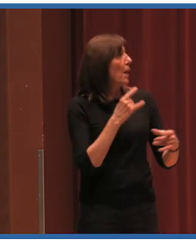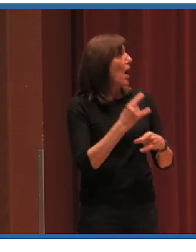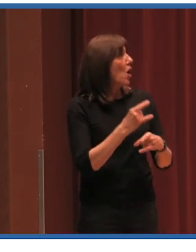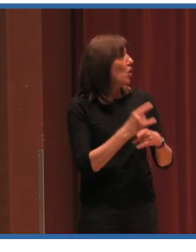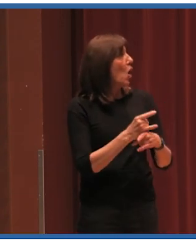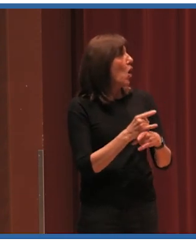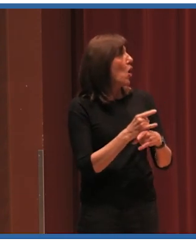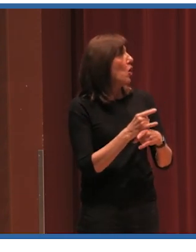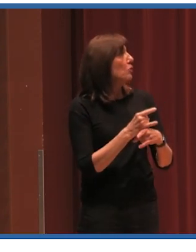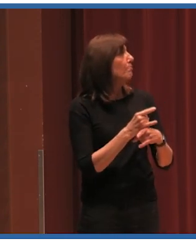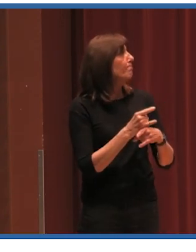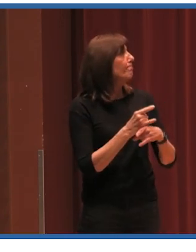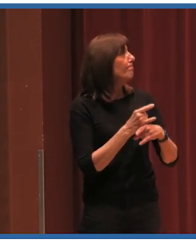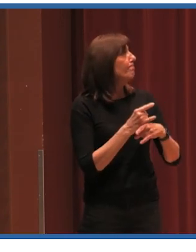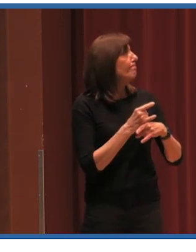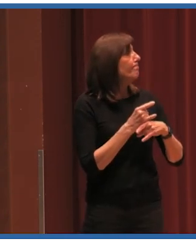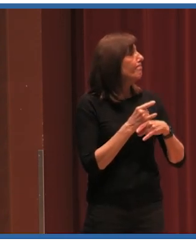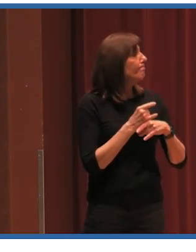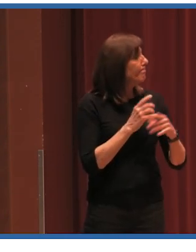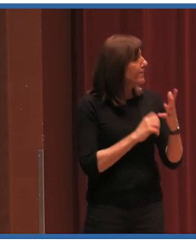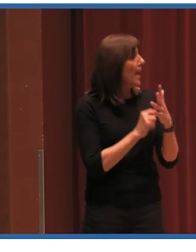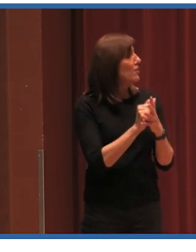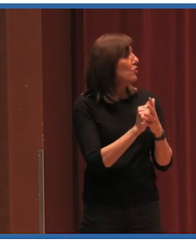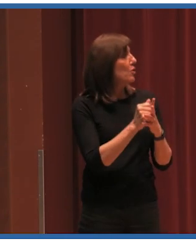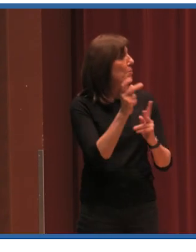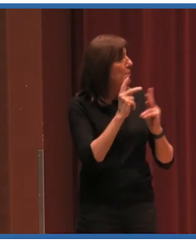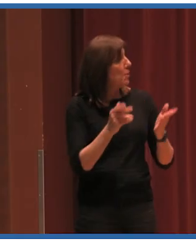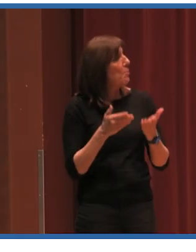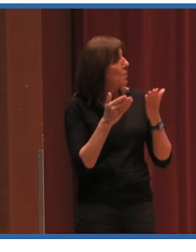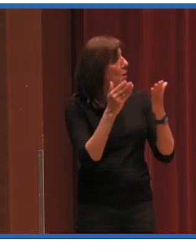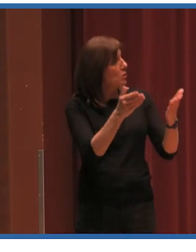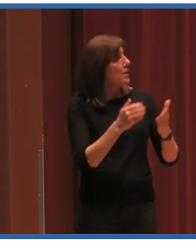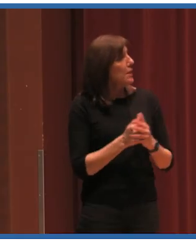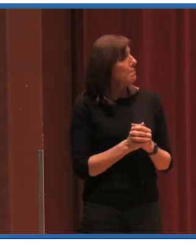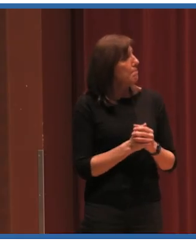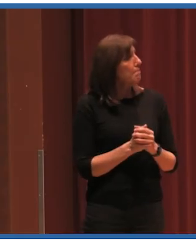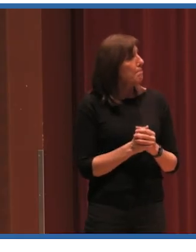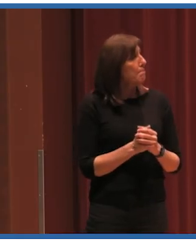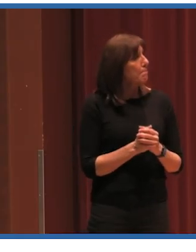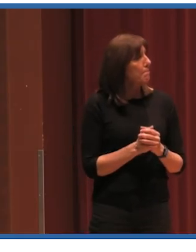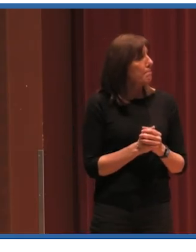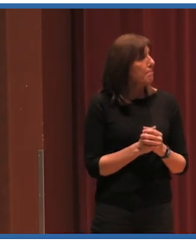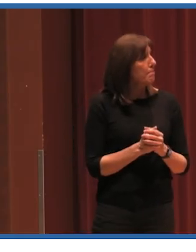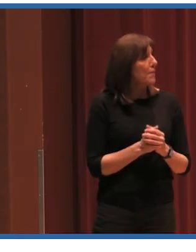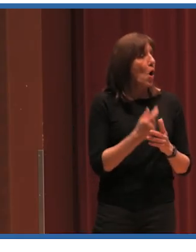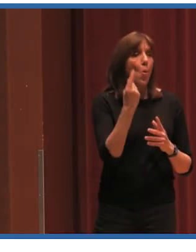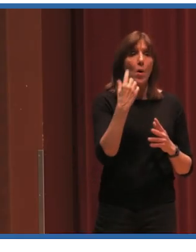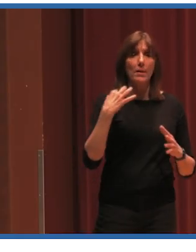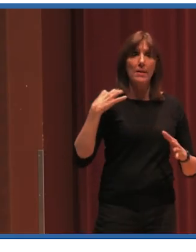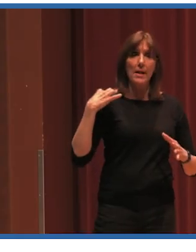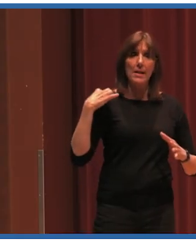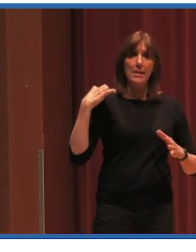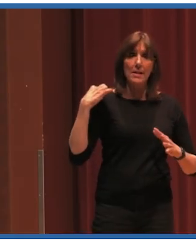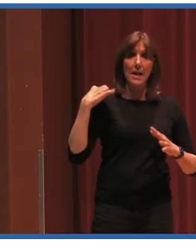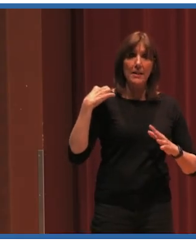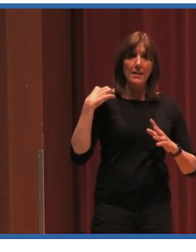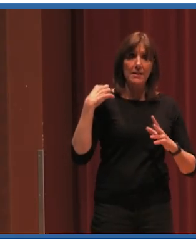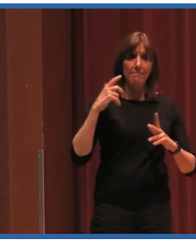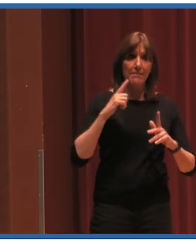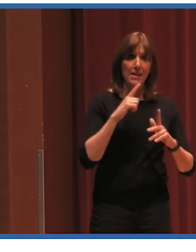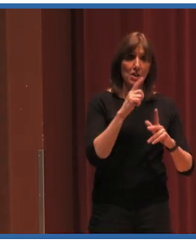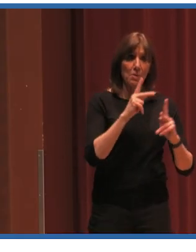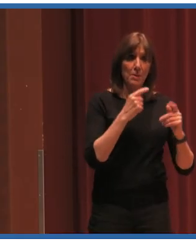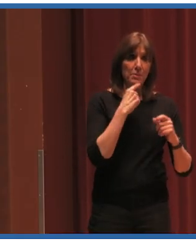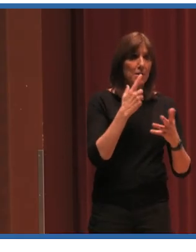and what people were proposing. I remember one of the elected officials there said, well, what you're saying makes a lot